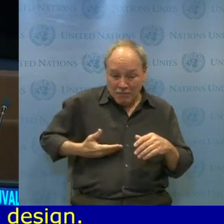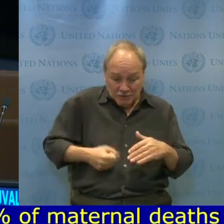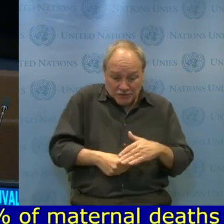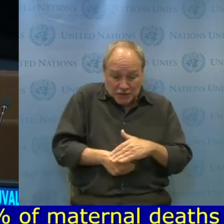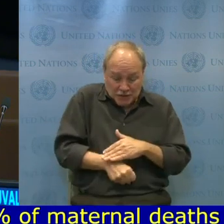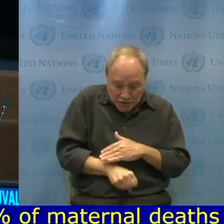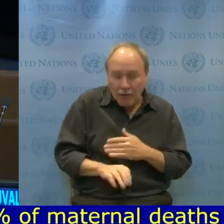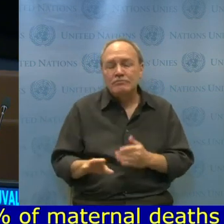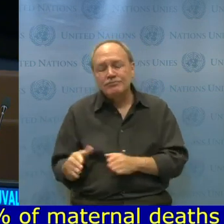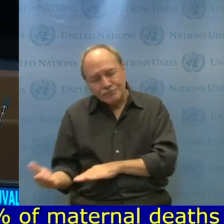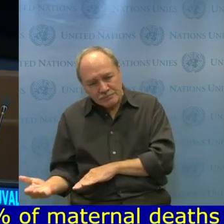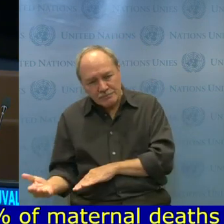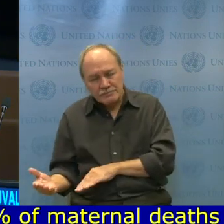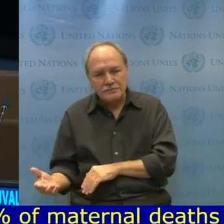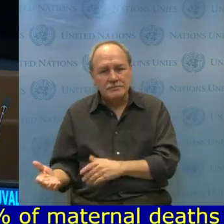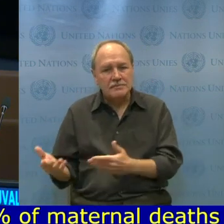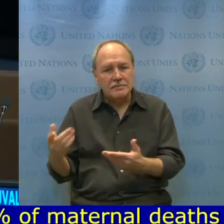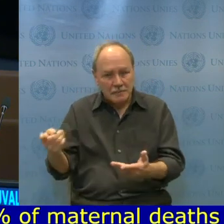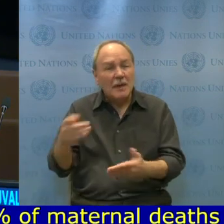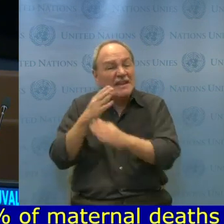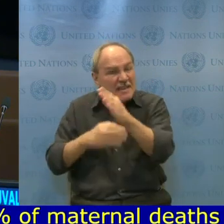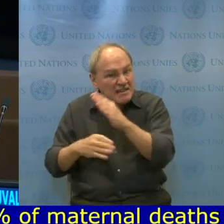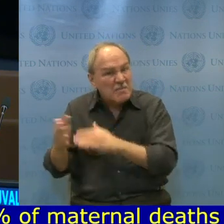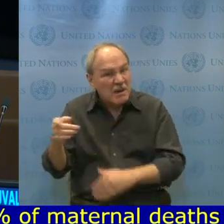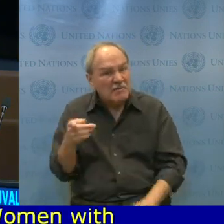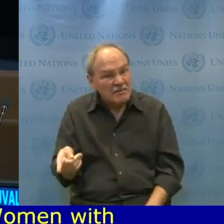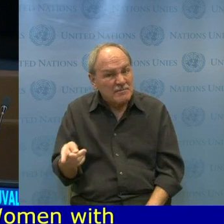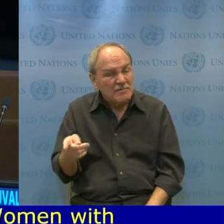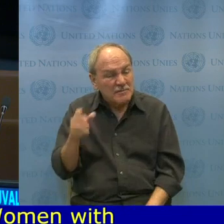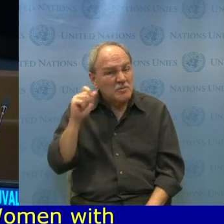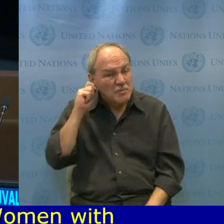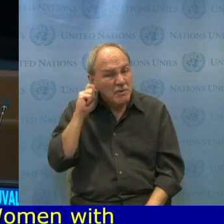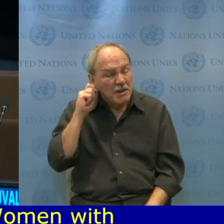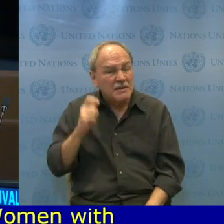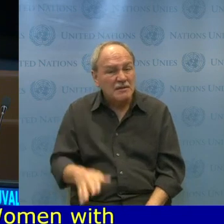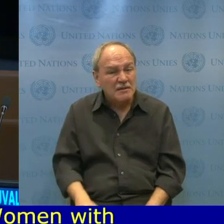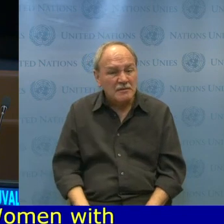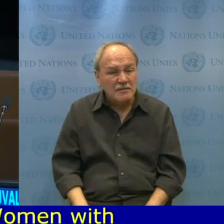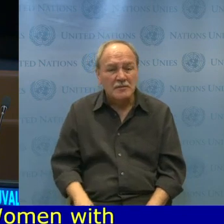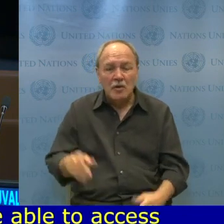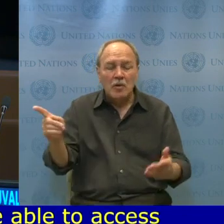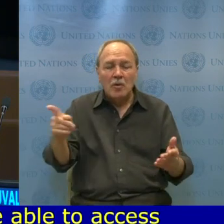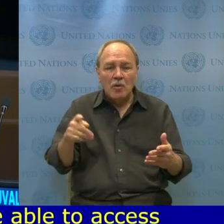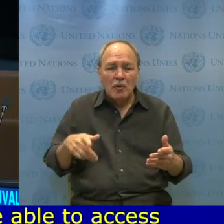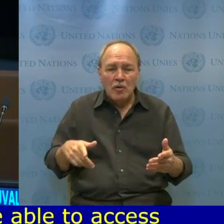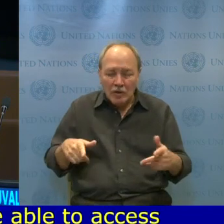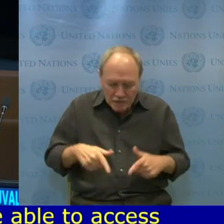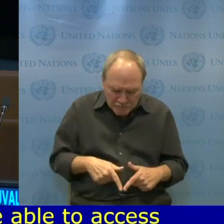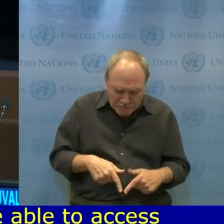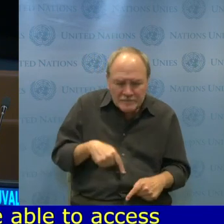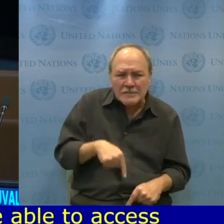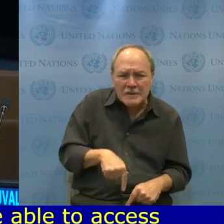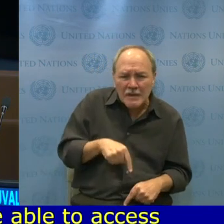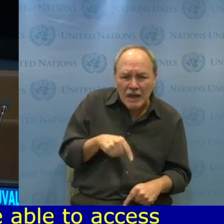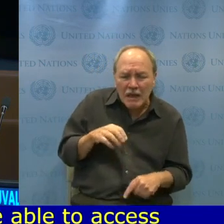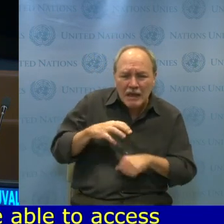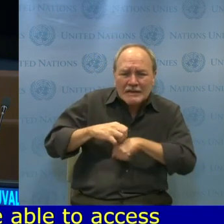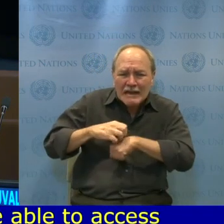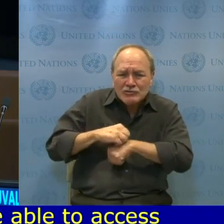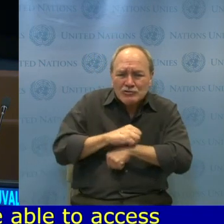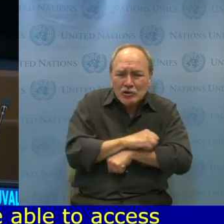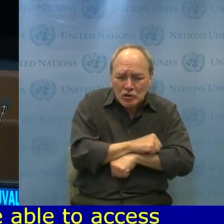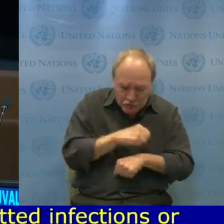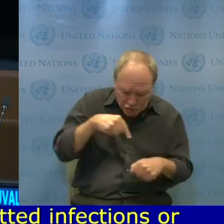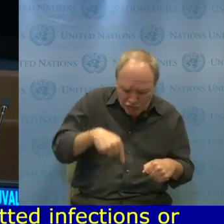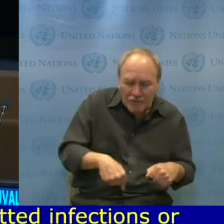sexually transmitted infections or cervical cancer screening. It is often assumed that it is unnecessary. Disabled people find themselves unable